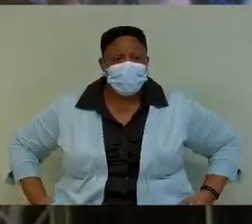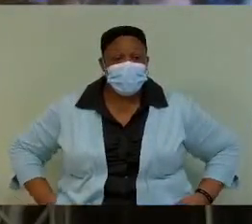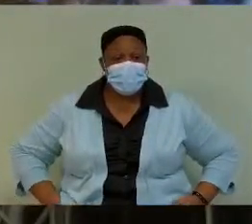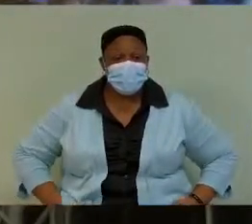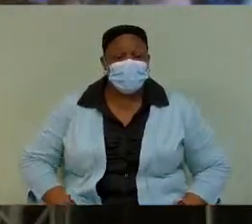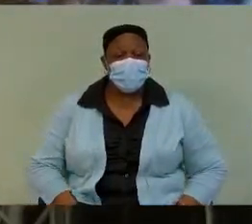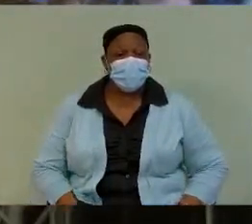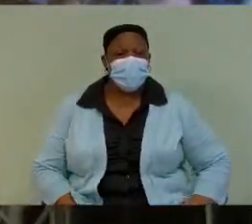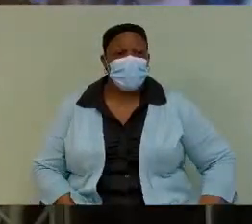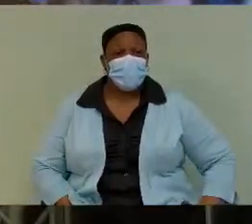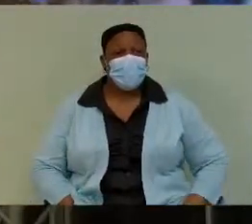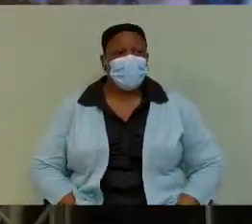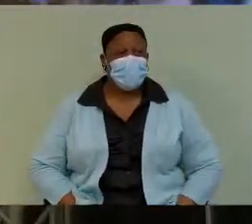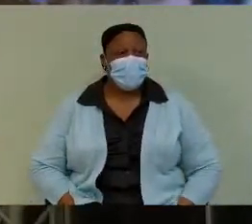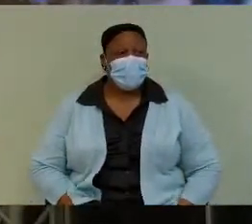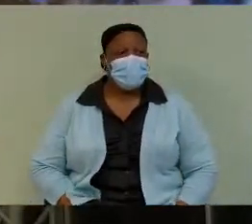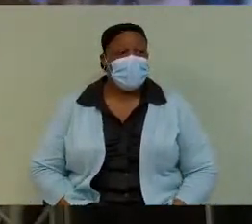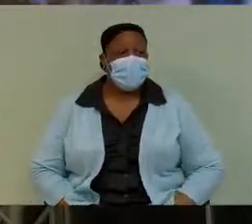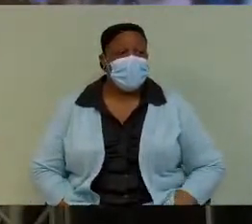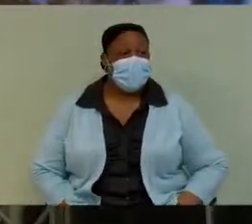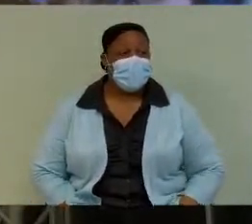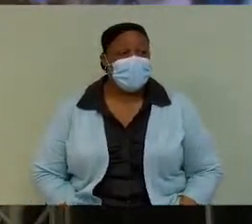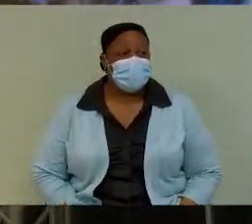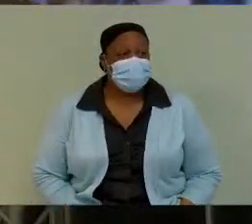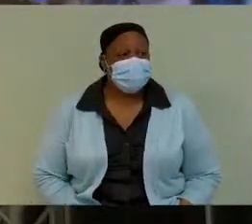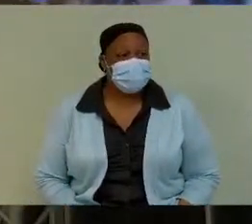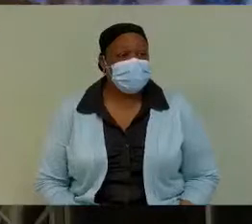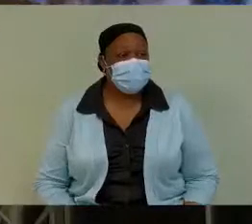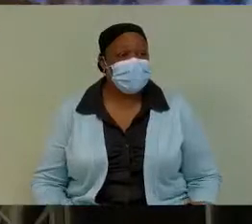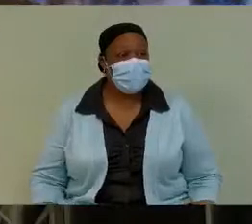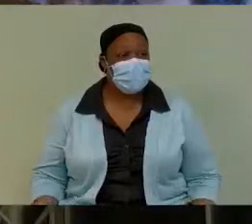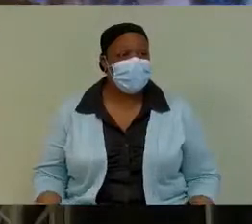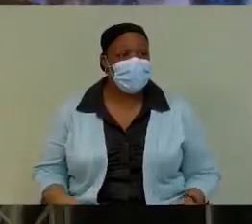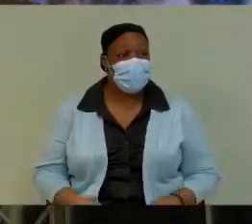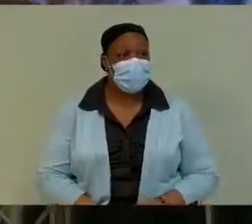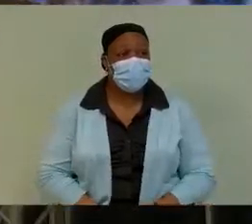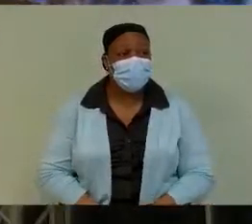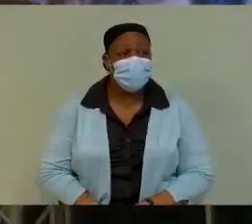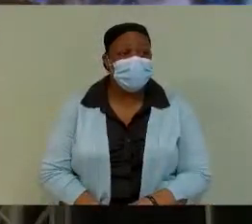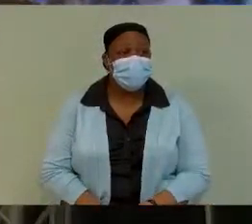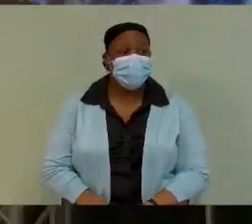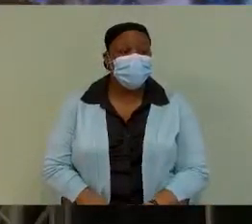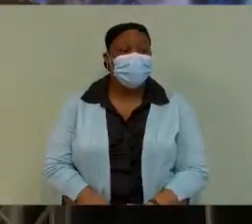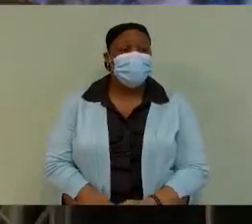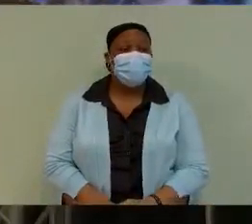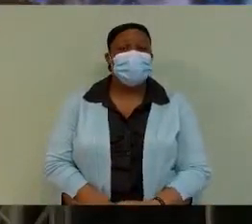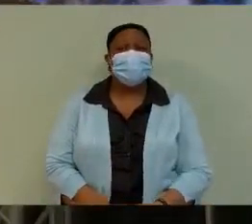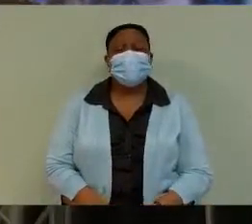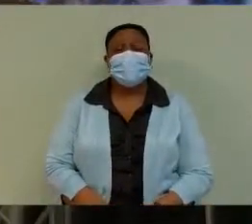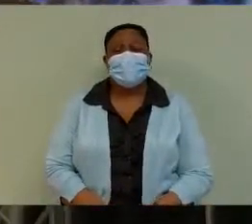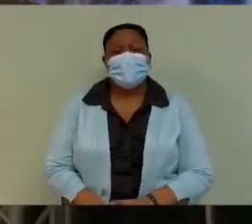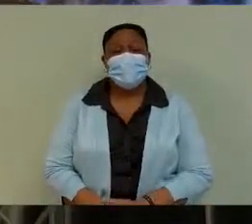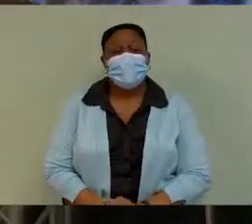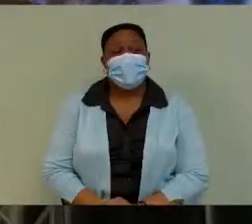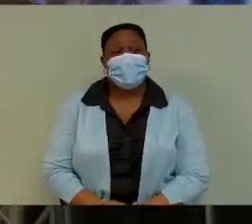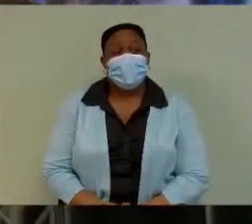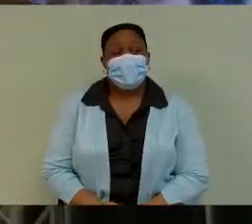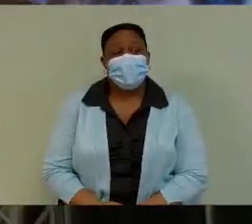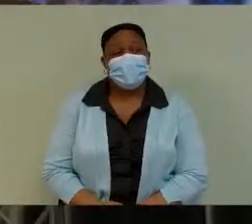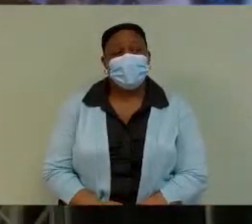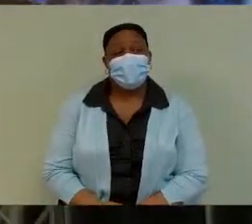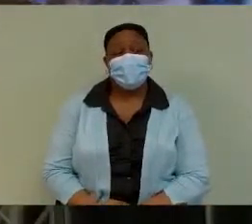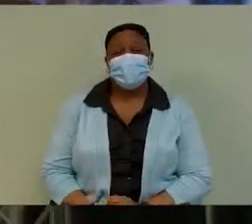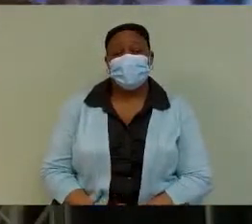Thank you very much, Dr. Wilkinson. This question has to do with the churches, and